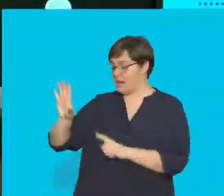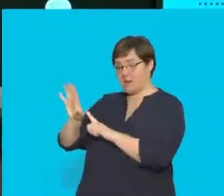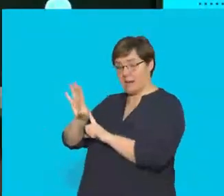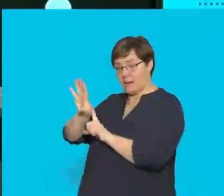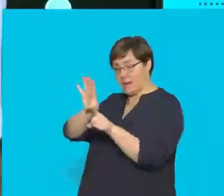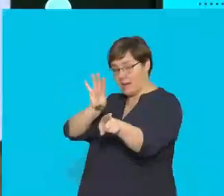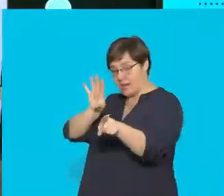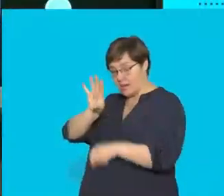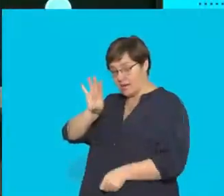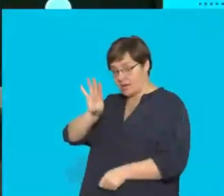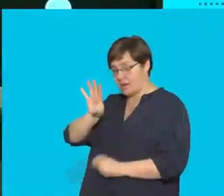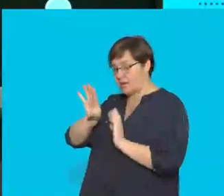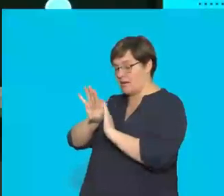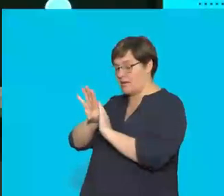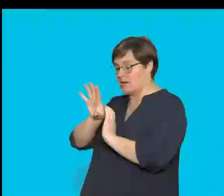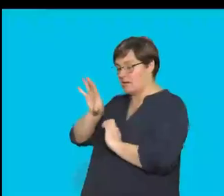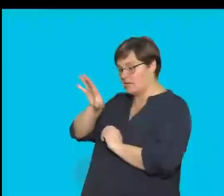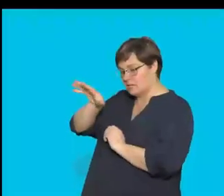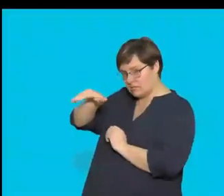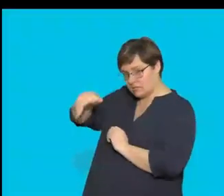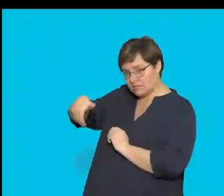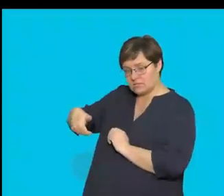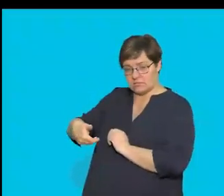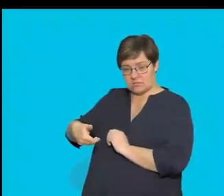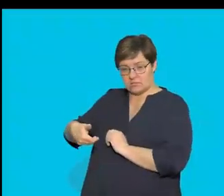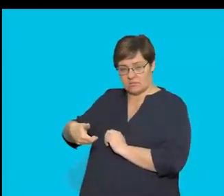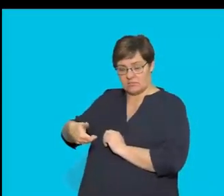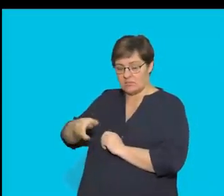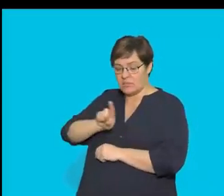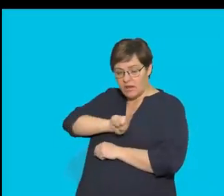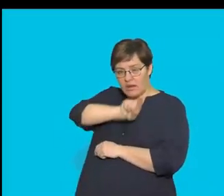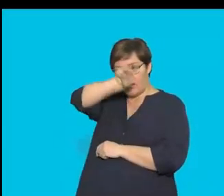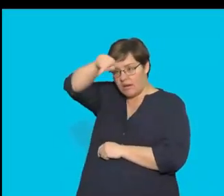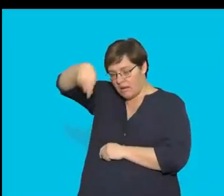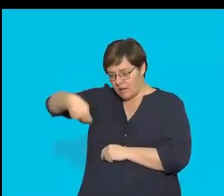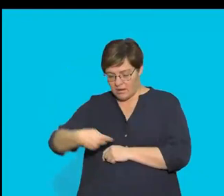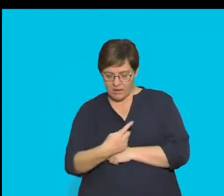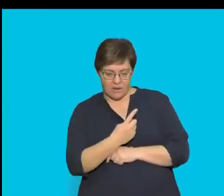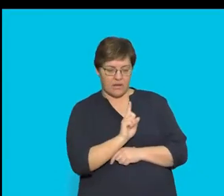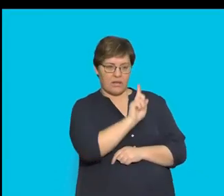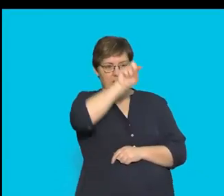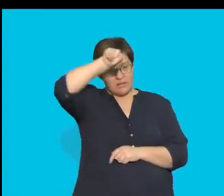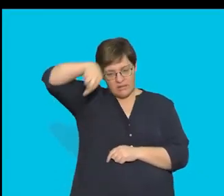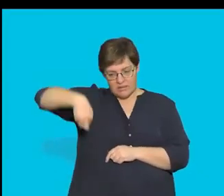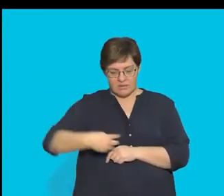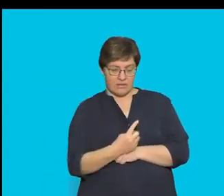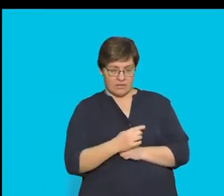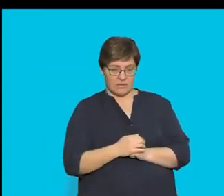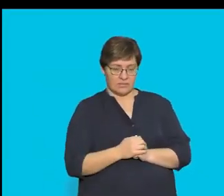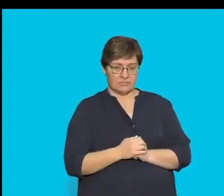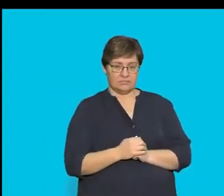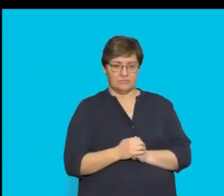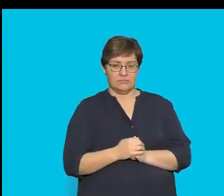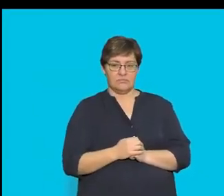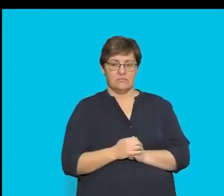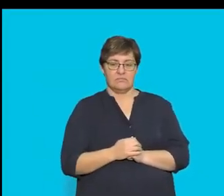and the field is in the curl of the direction of my fingers. I'll draw one field in that direction, the second one a